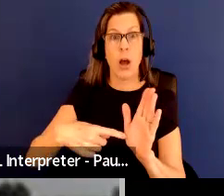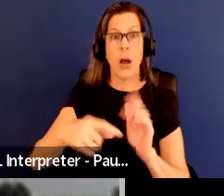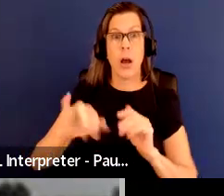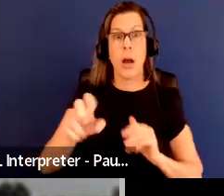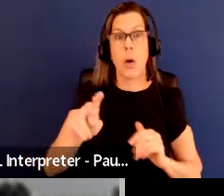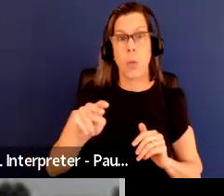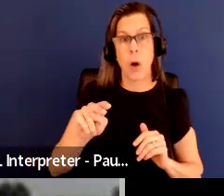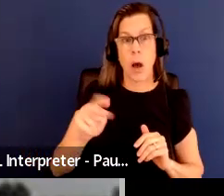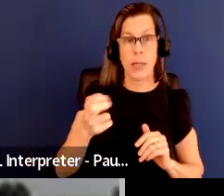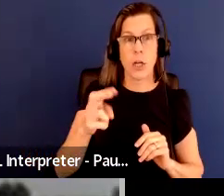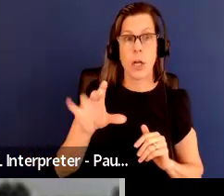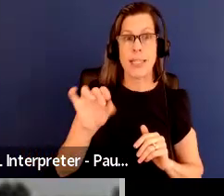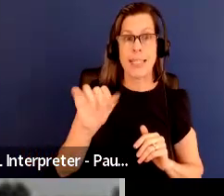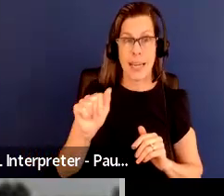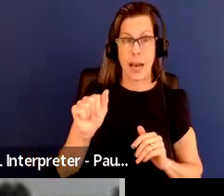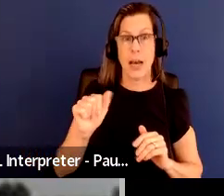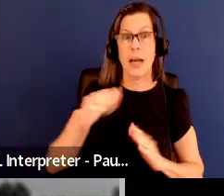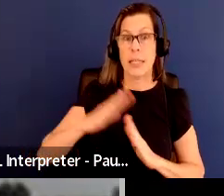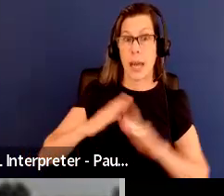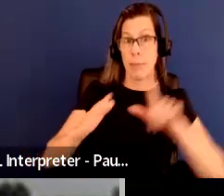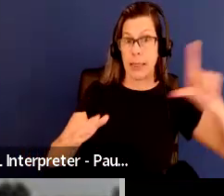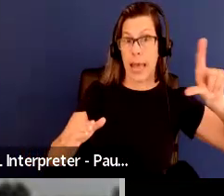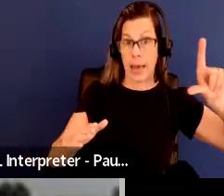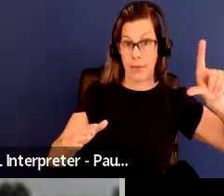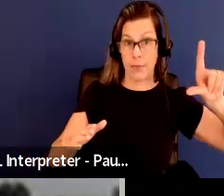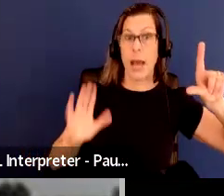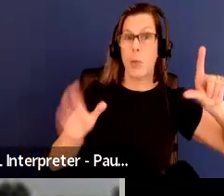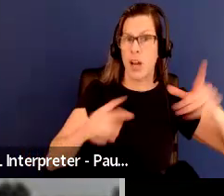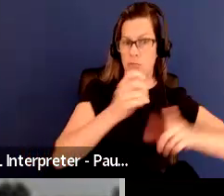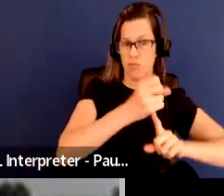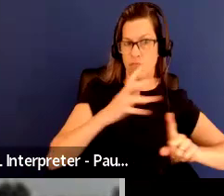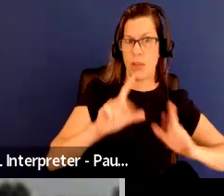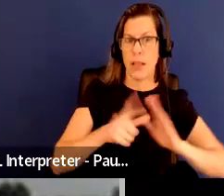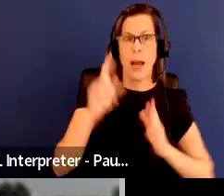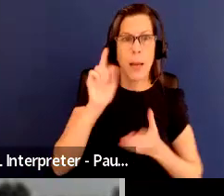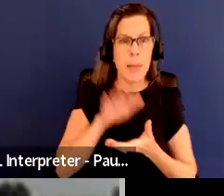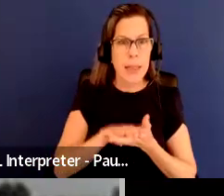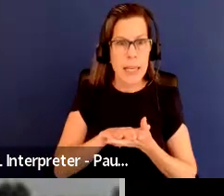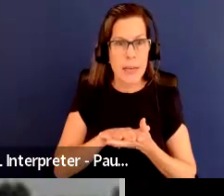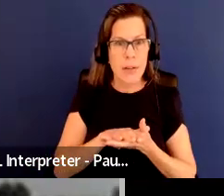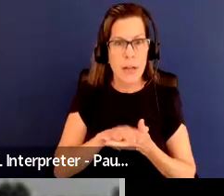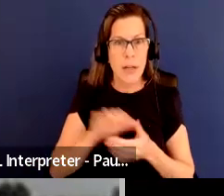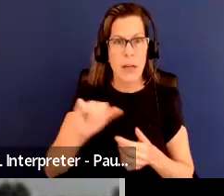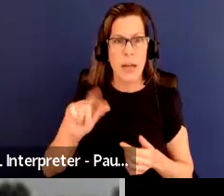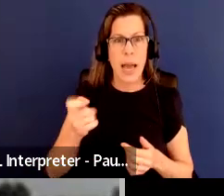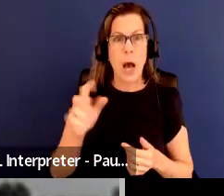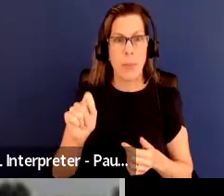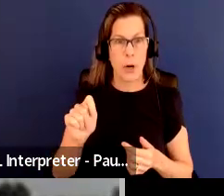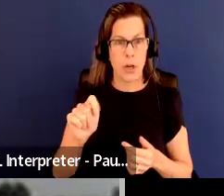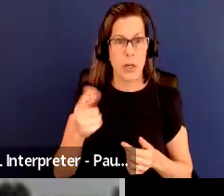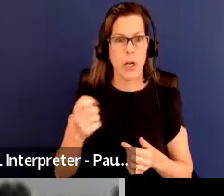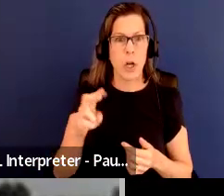Garcia on the top left, which I'm going to talk about later. And this is, I believe, Albert Garcia's